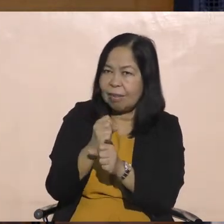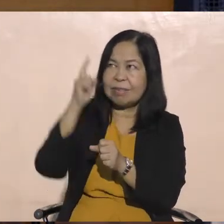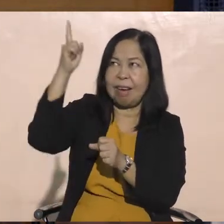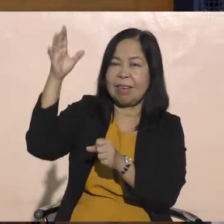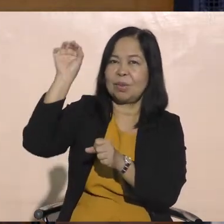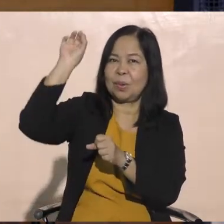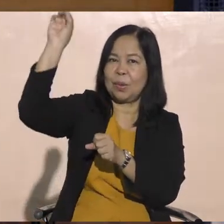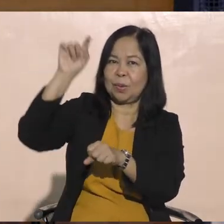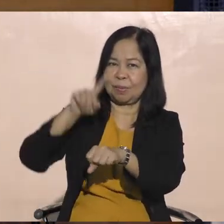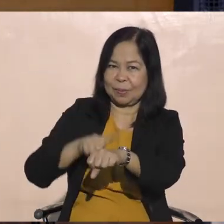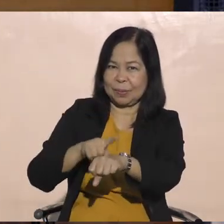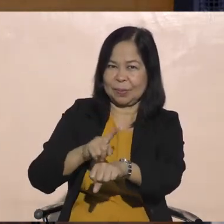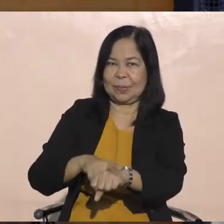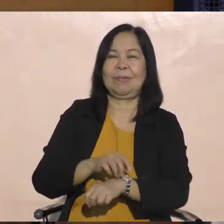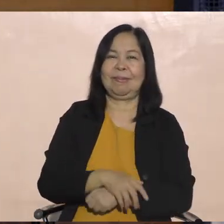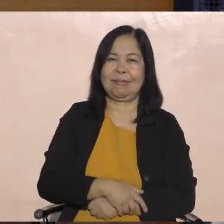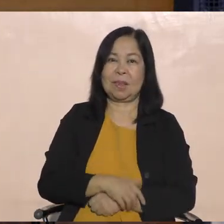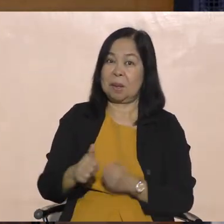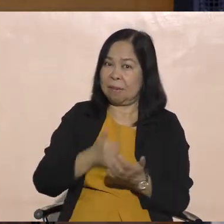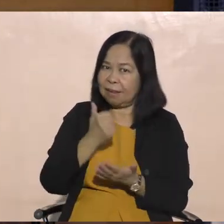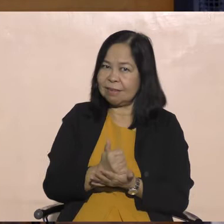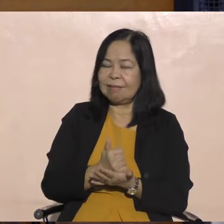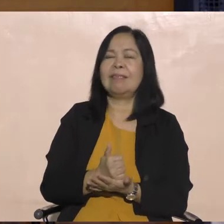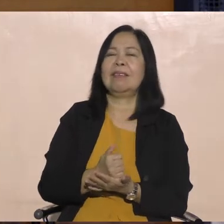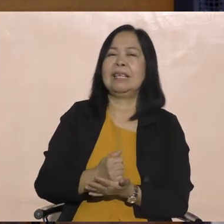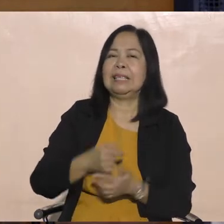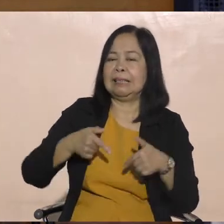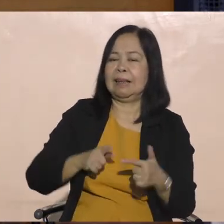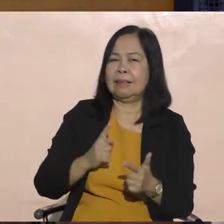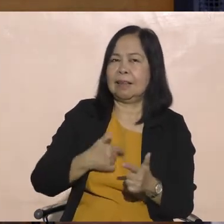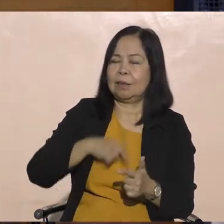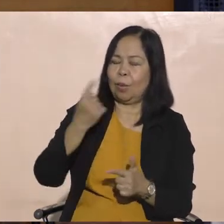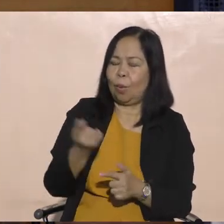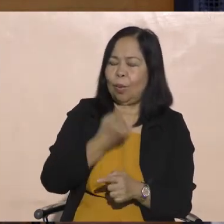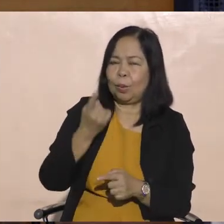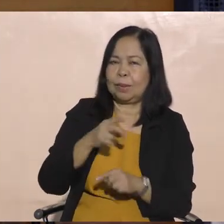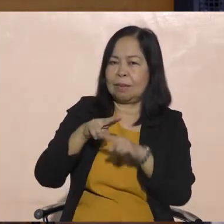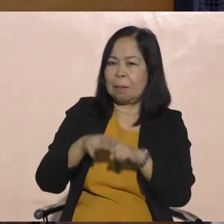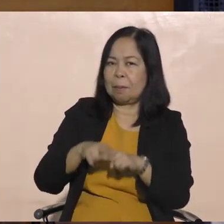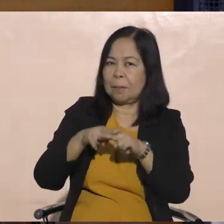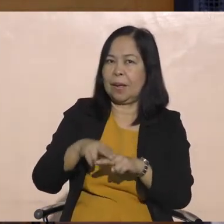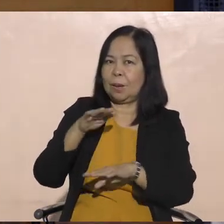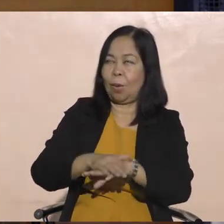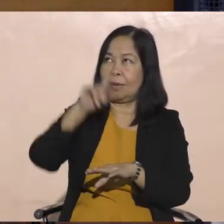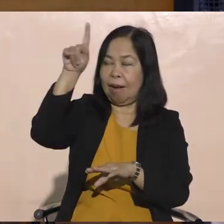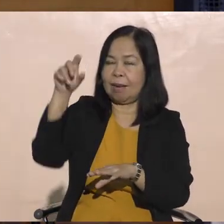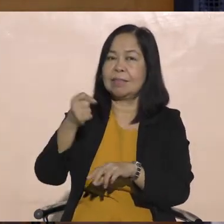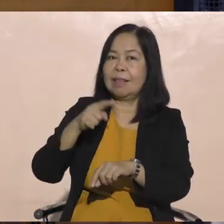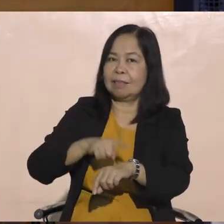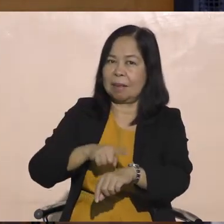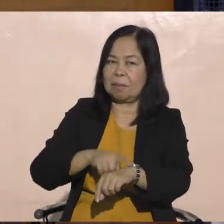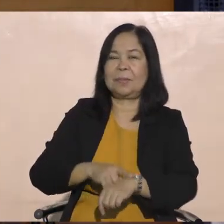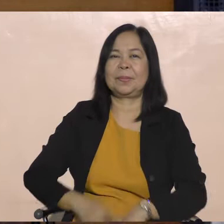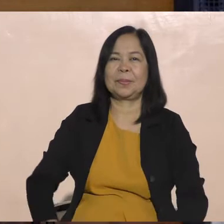trust God's perfect timing. Kasaligan nato sa tanang higayon ang panahon or ang timing sa Ginoo,